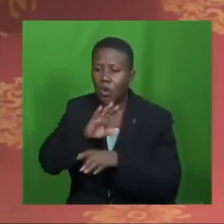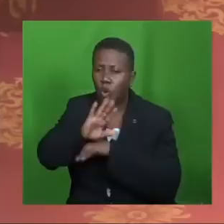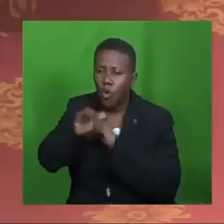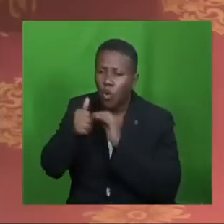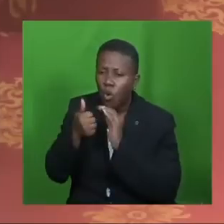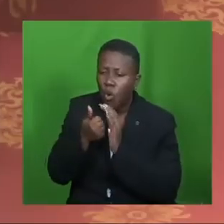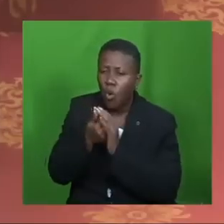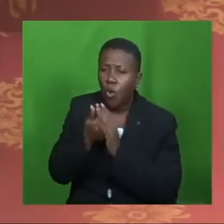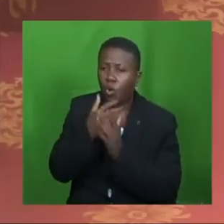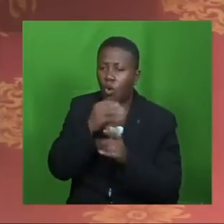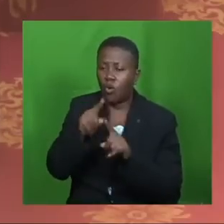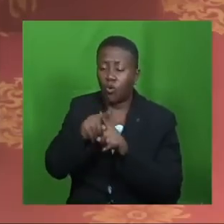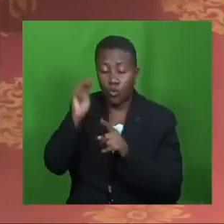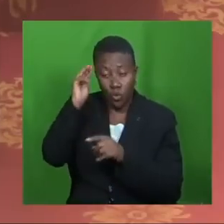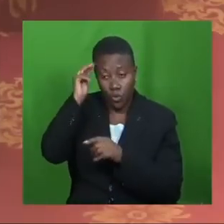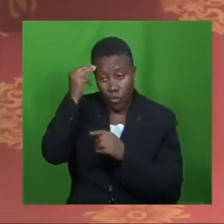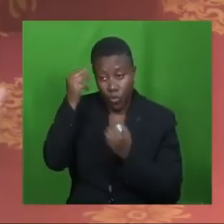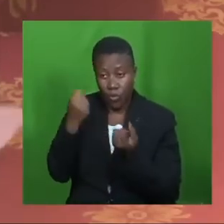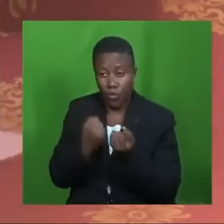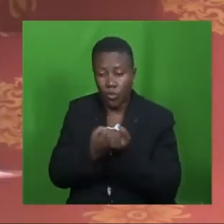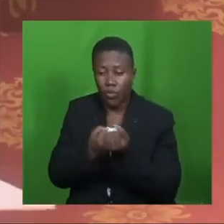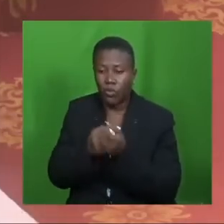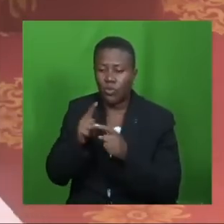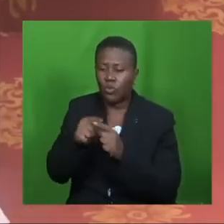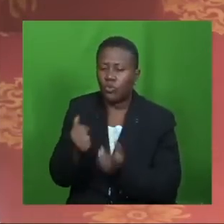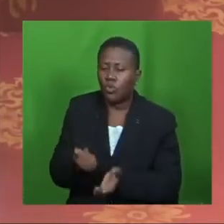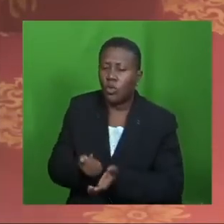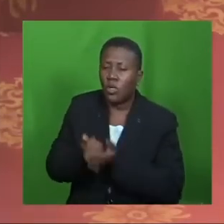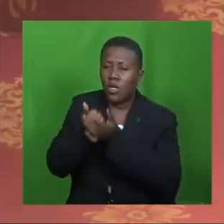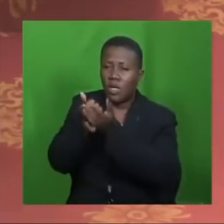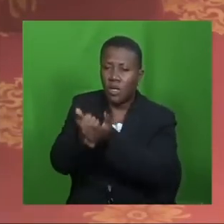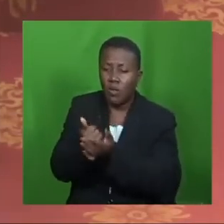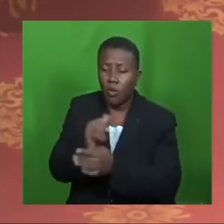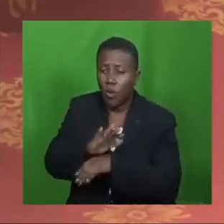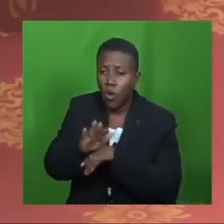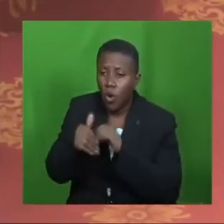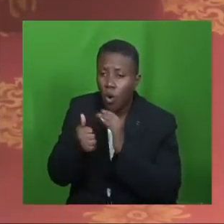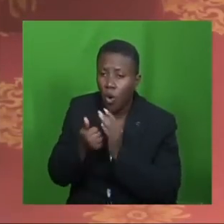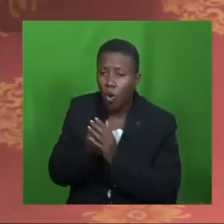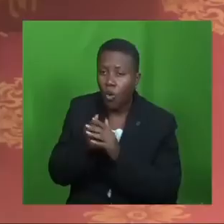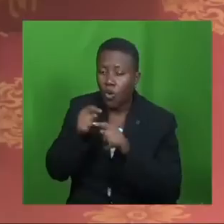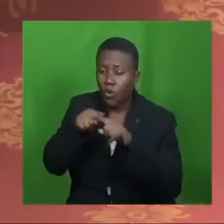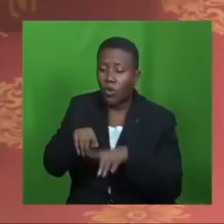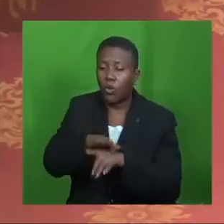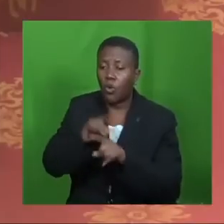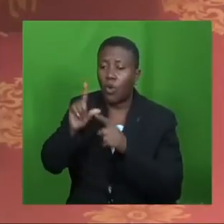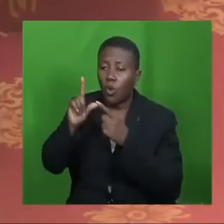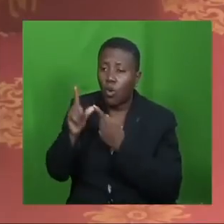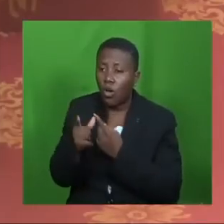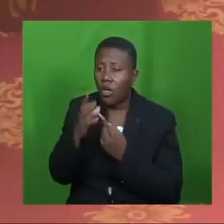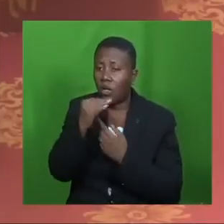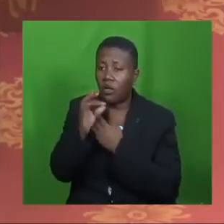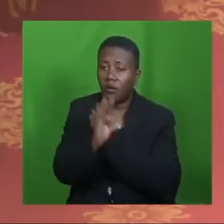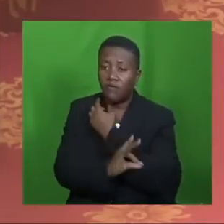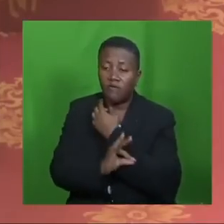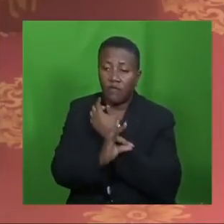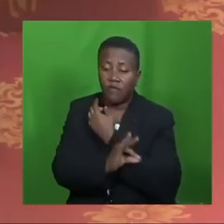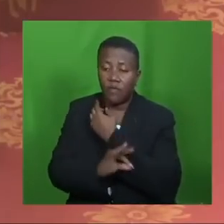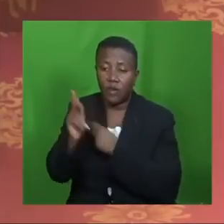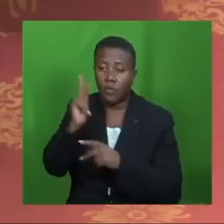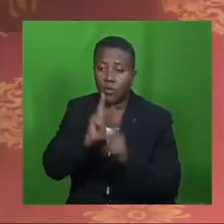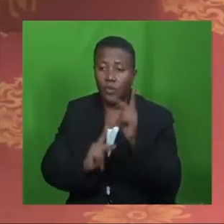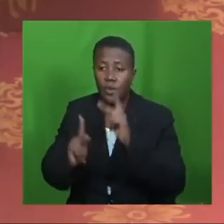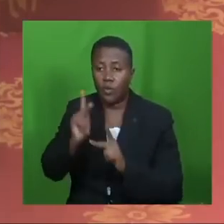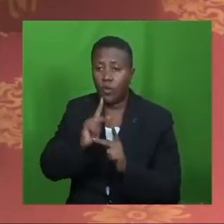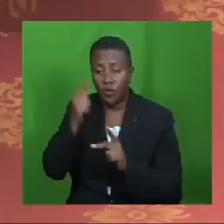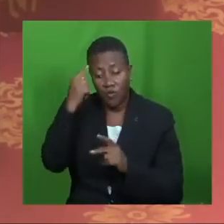support of the proposal to beef up the technical team with a blend of local and foreign experts for the World Cup. In view